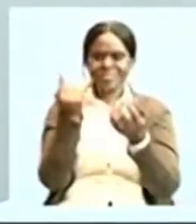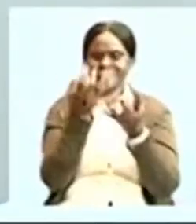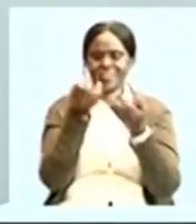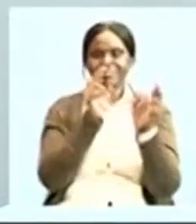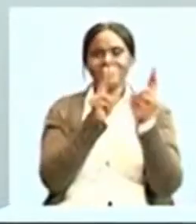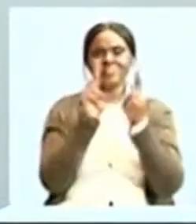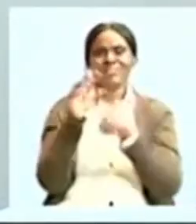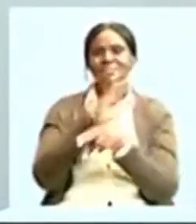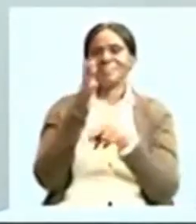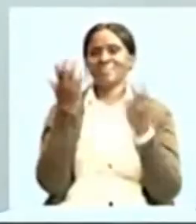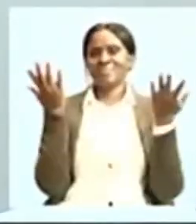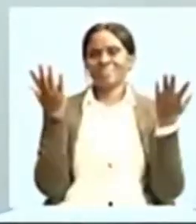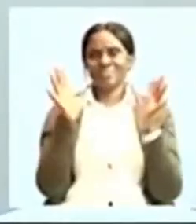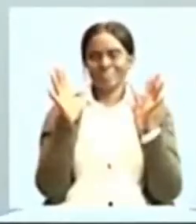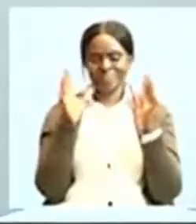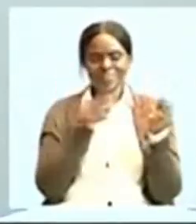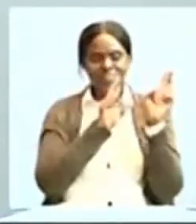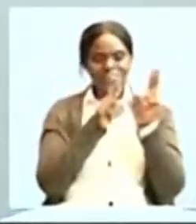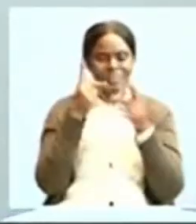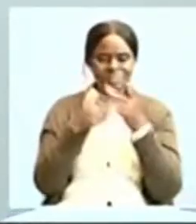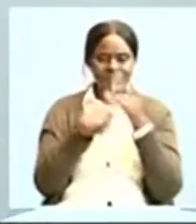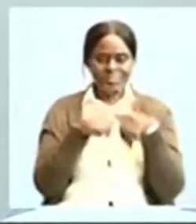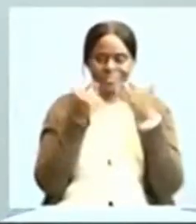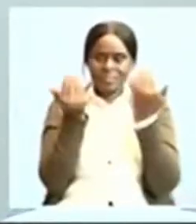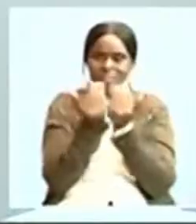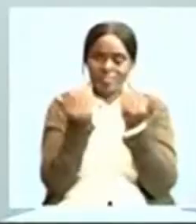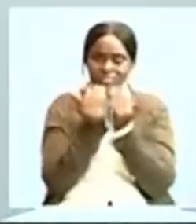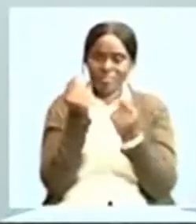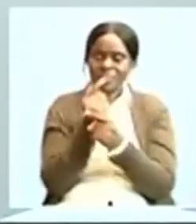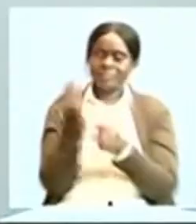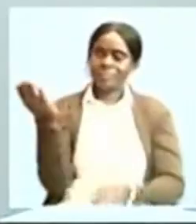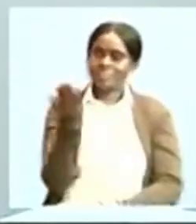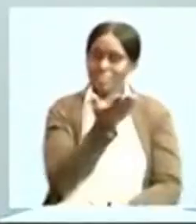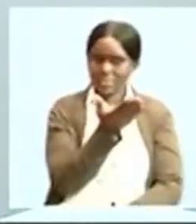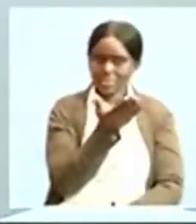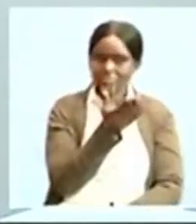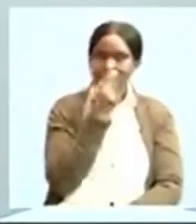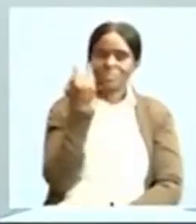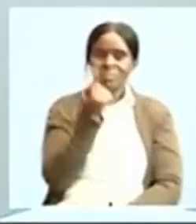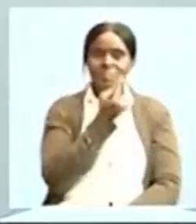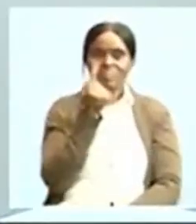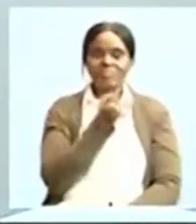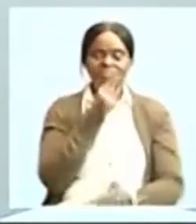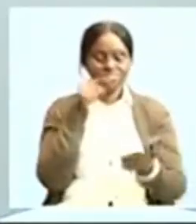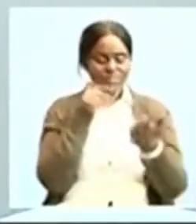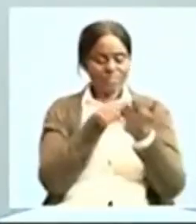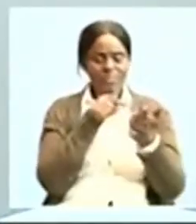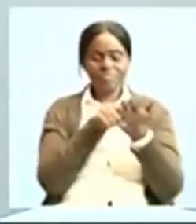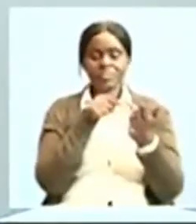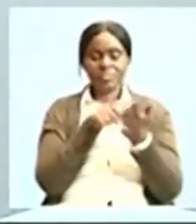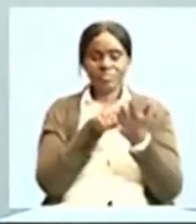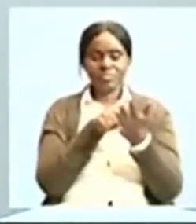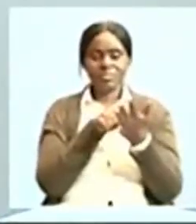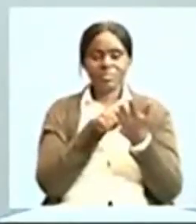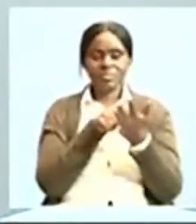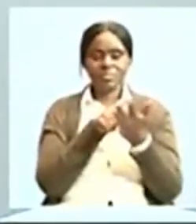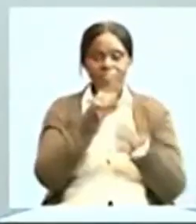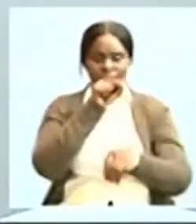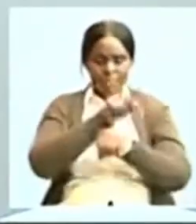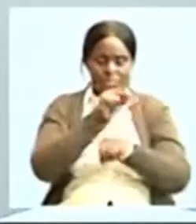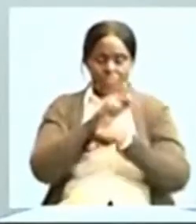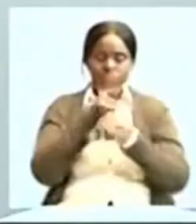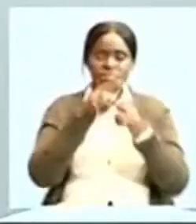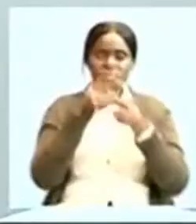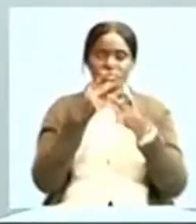to respond. The response that we are seeking from you on this is what? This project at